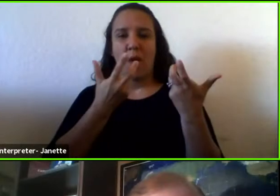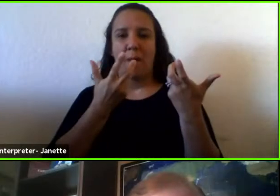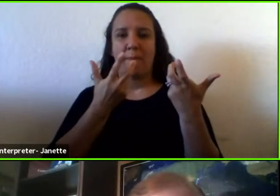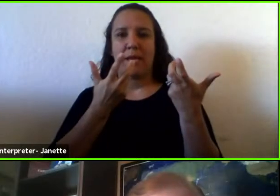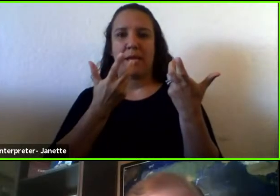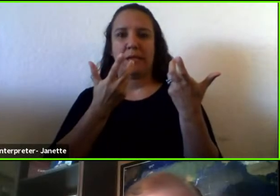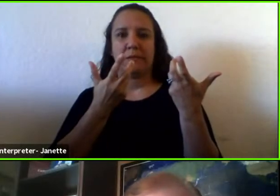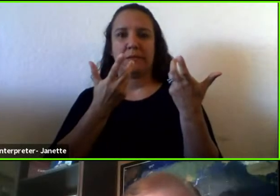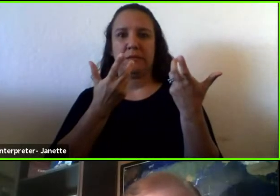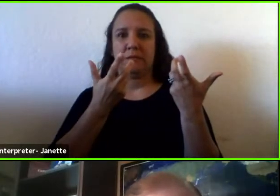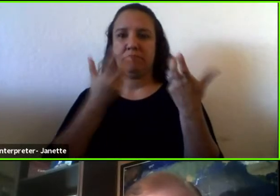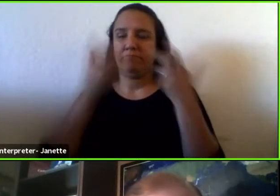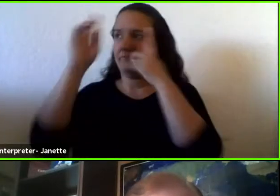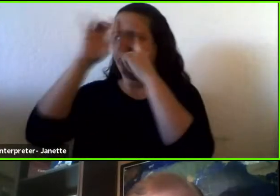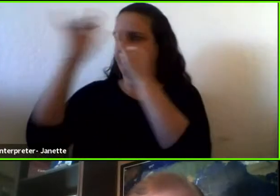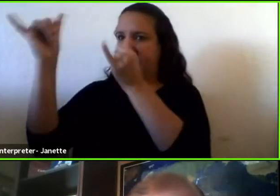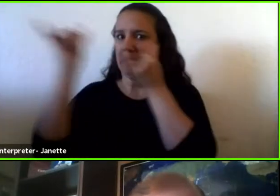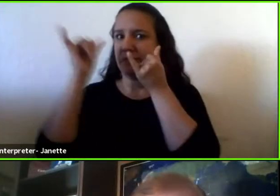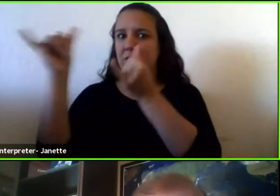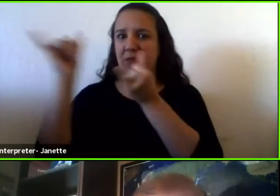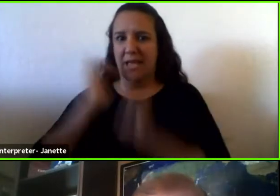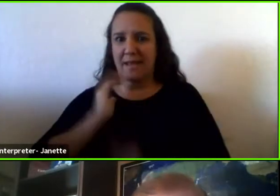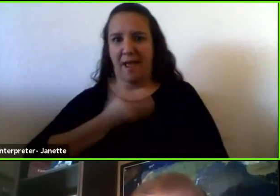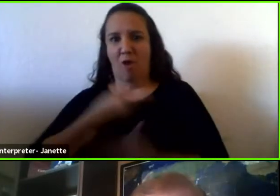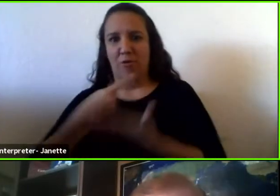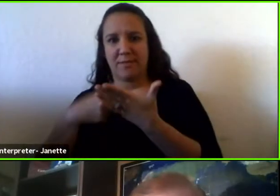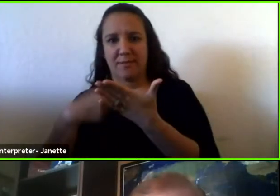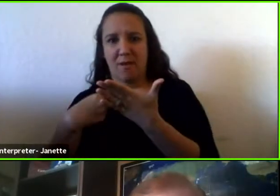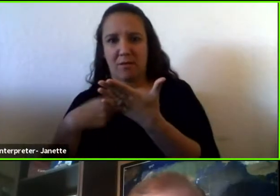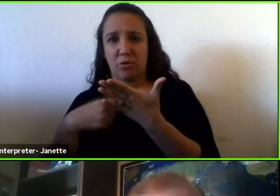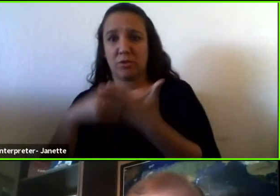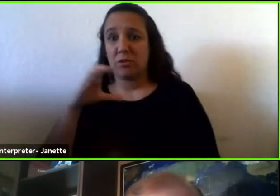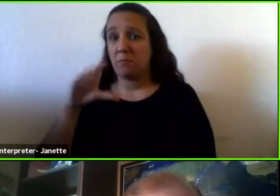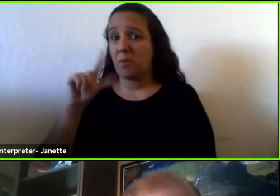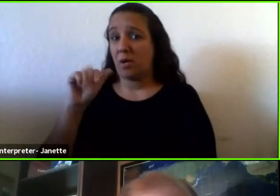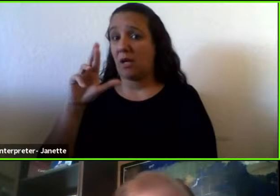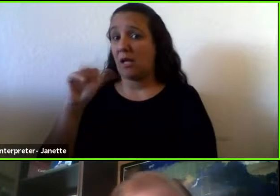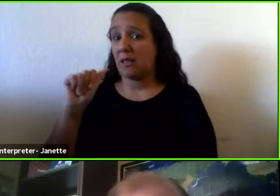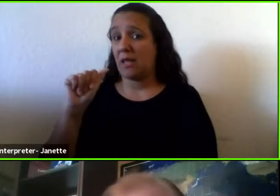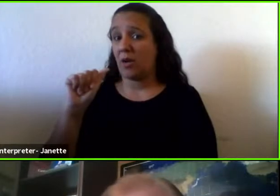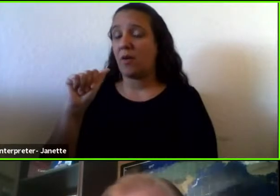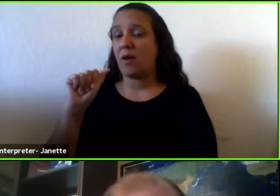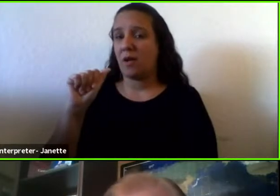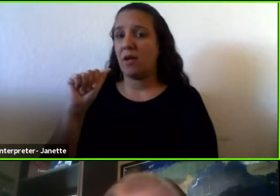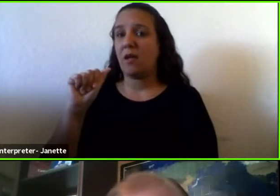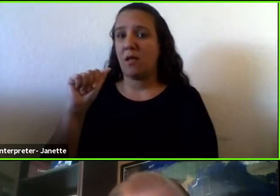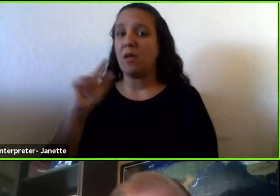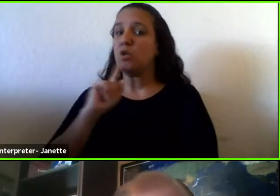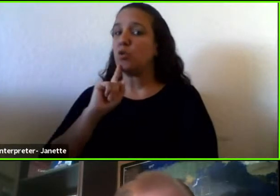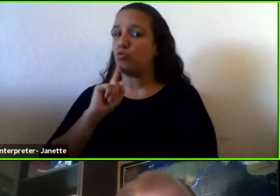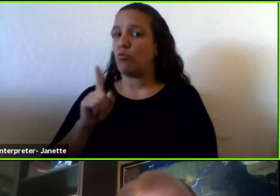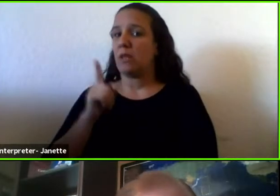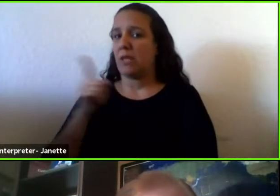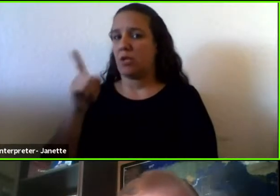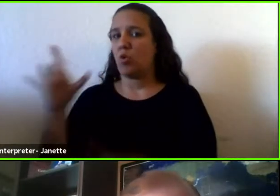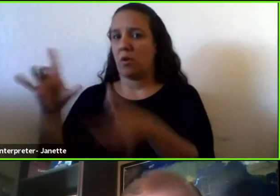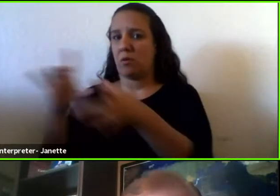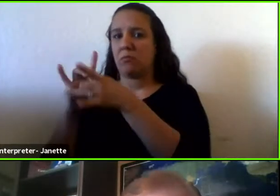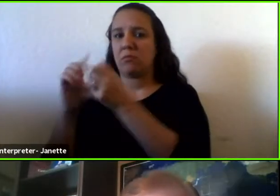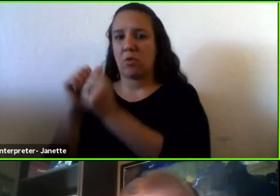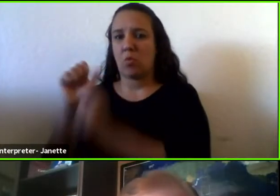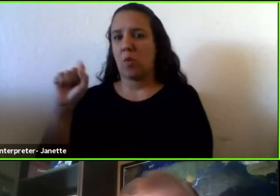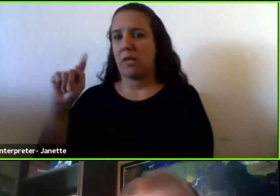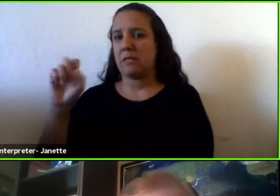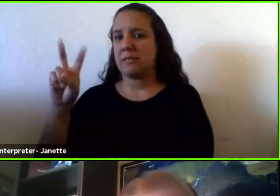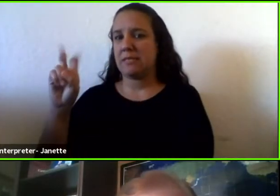know, we shared in our discussions. But Clara, you're very much plugged in with Steve, obviously, in the Miami